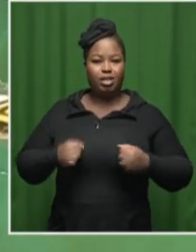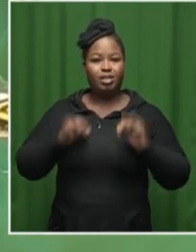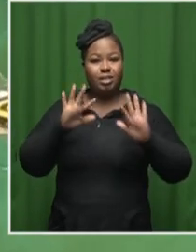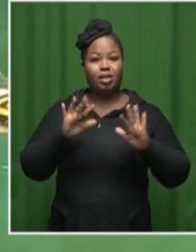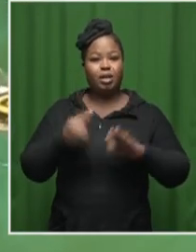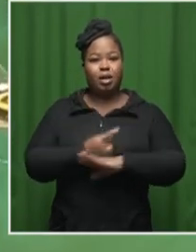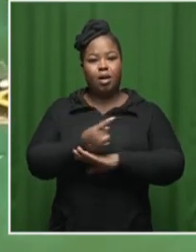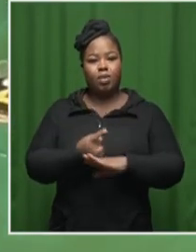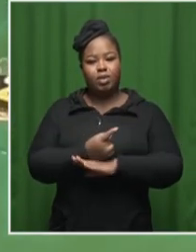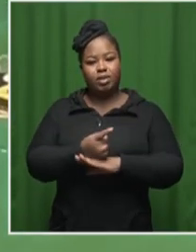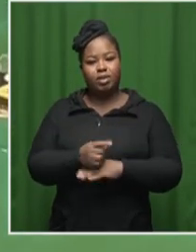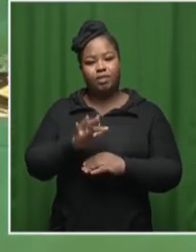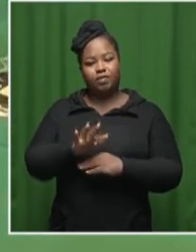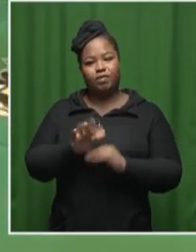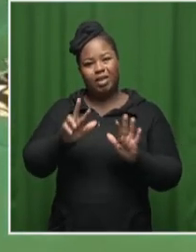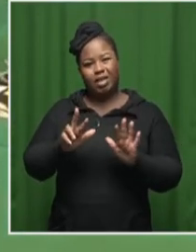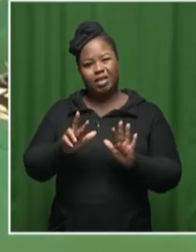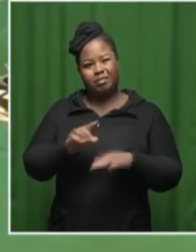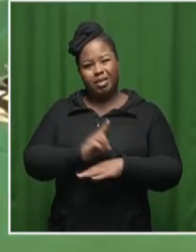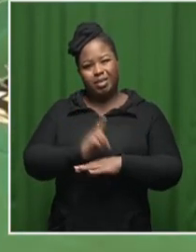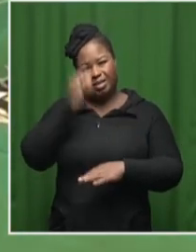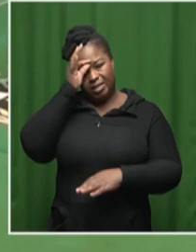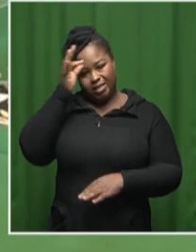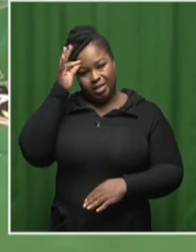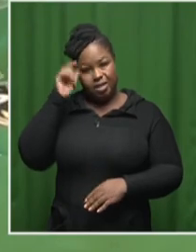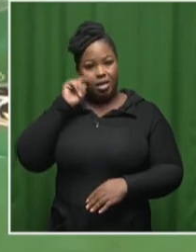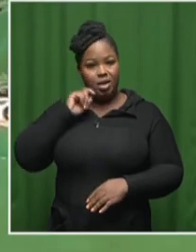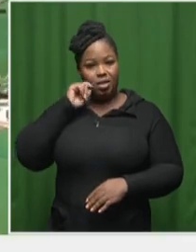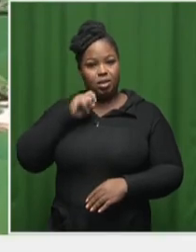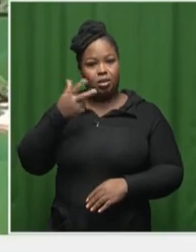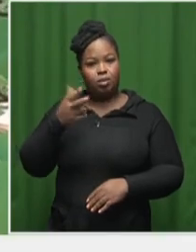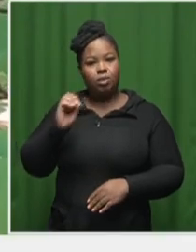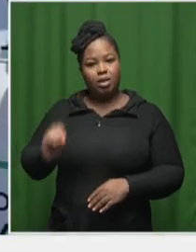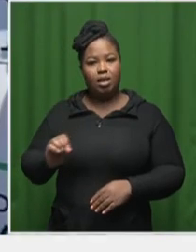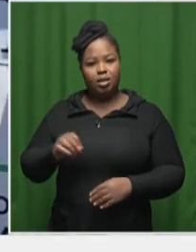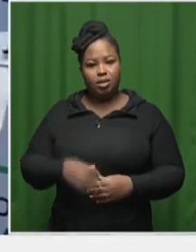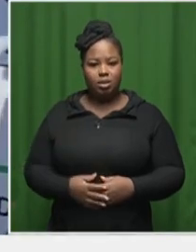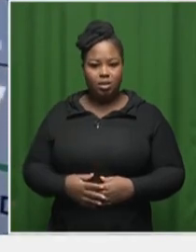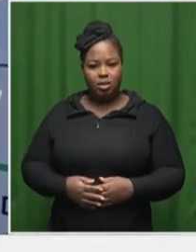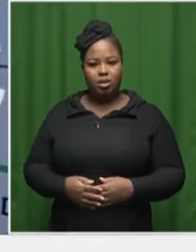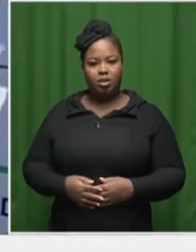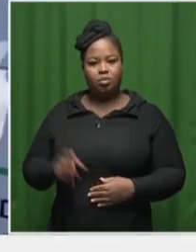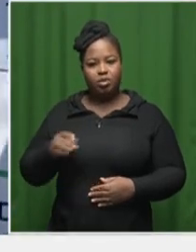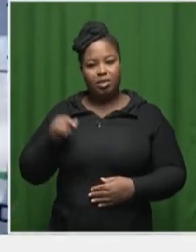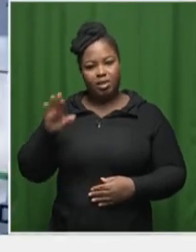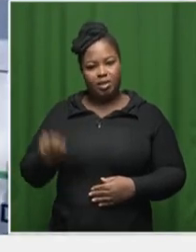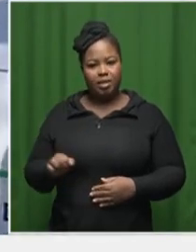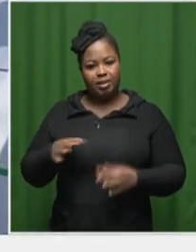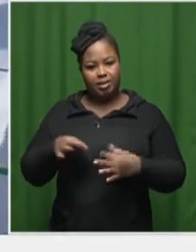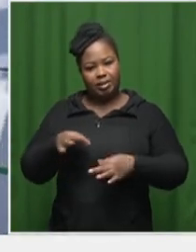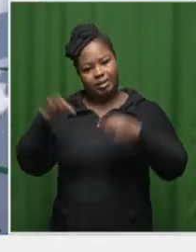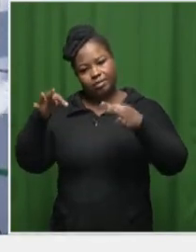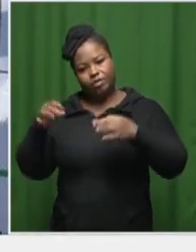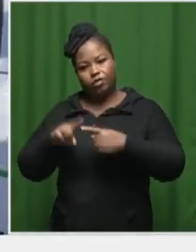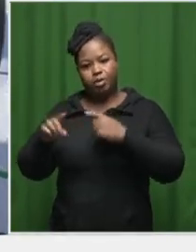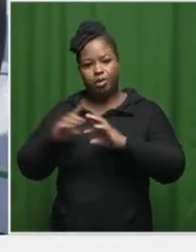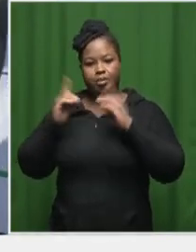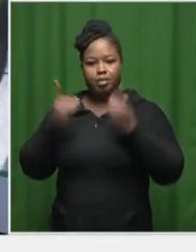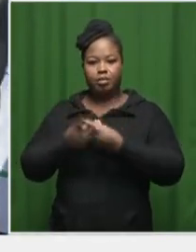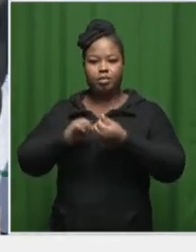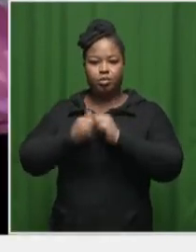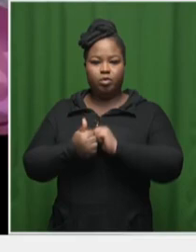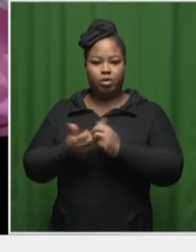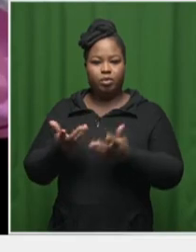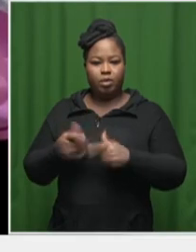hours, 58 minutes, and 3 seconds at the age of 80 in 1989. Mosehla received gifts from the Department of Sports